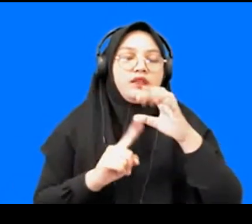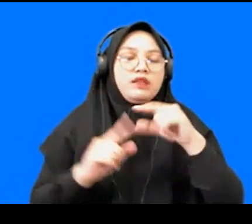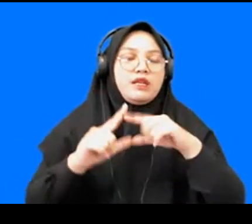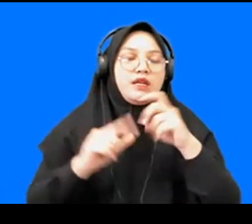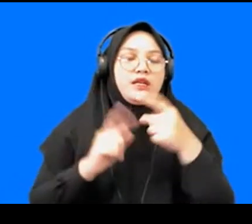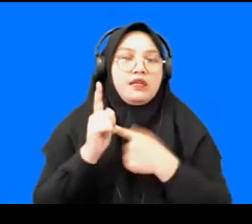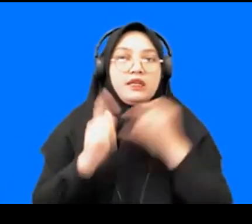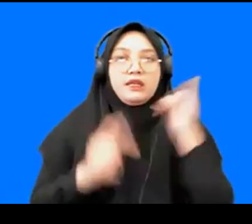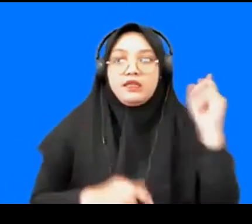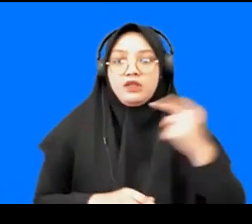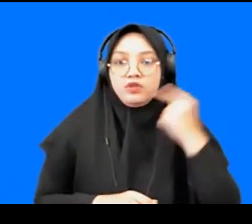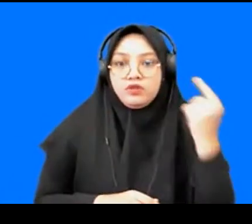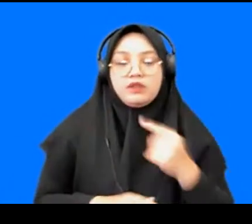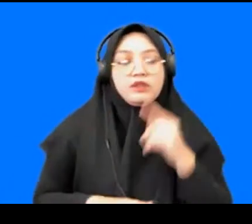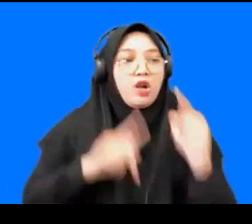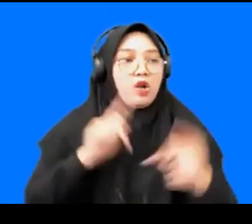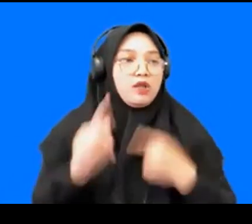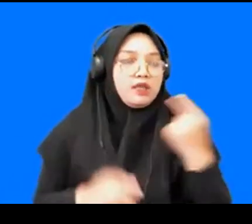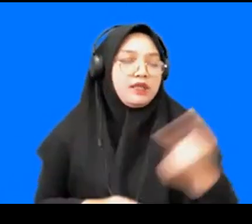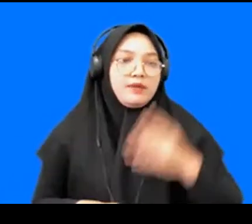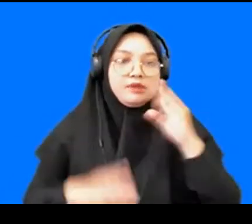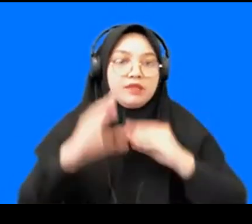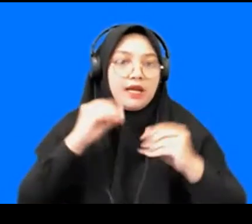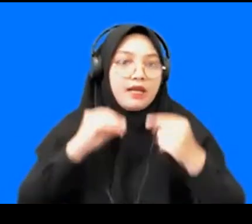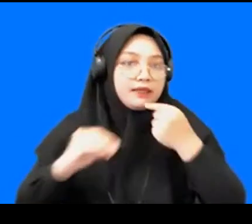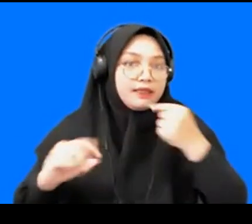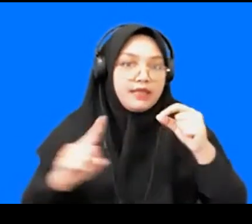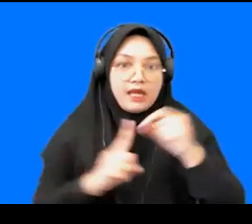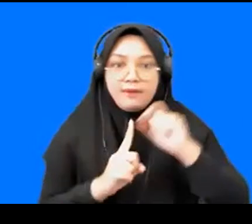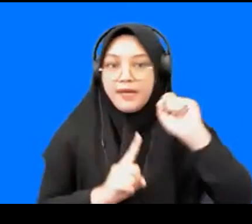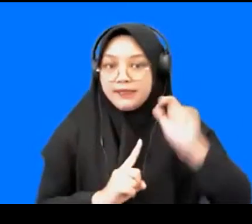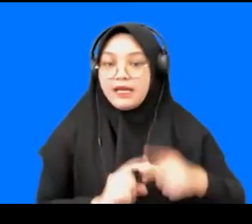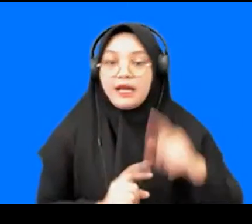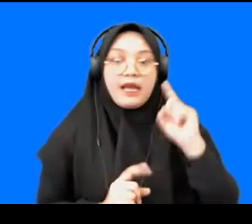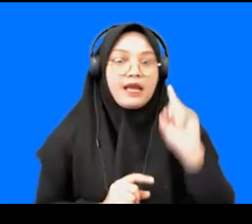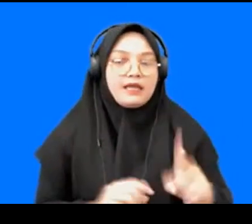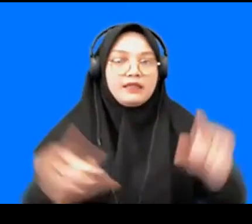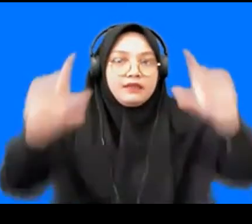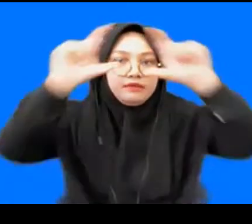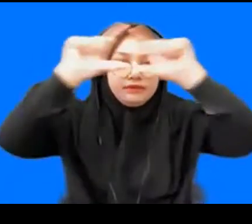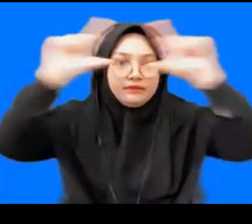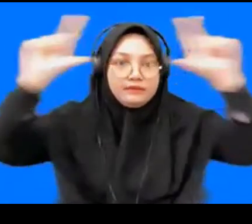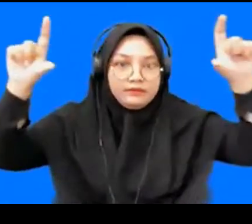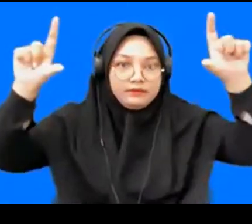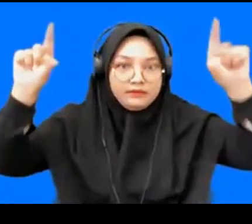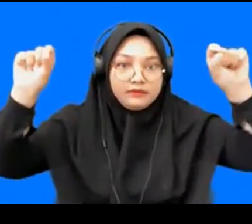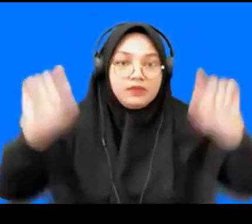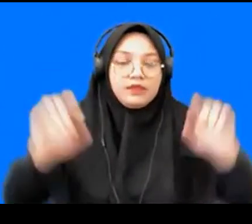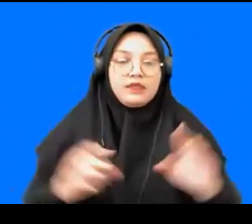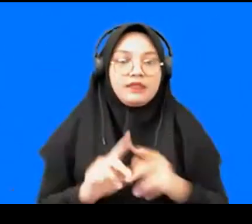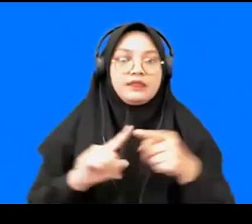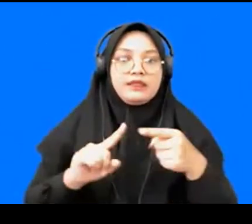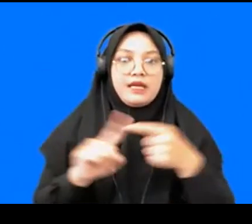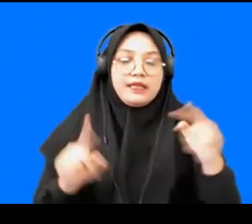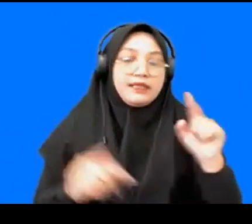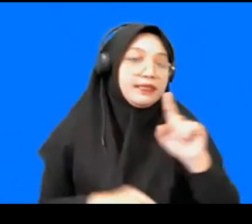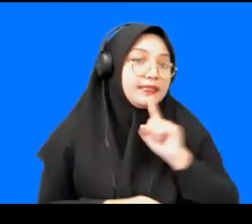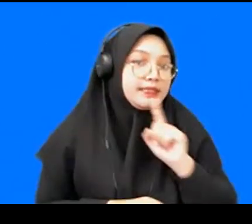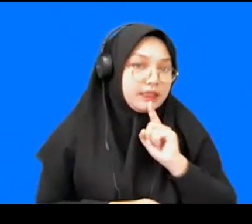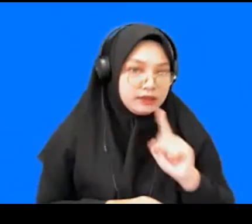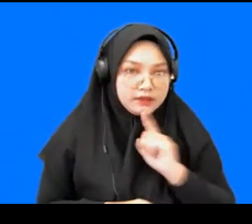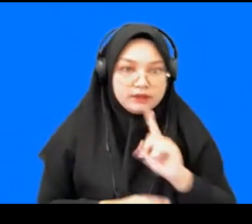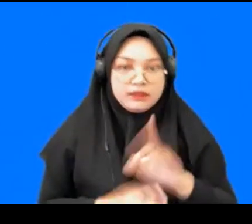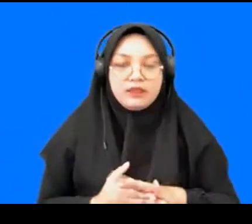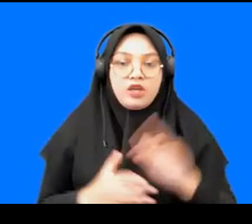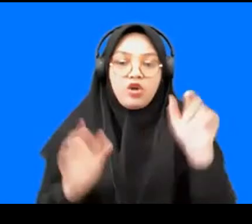there was a headline at The Guardian, United Kingdom newspaper, saying that perhaps,